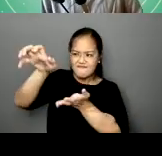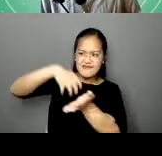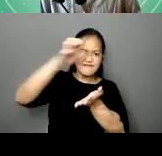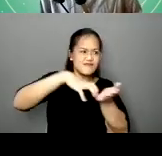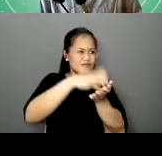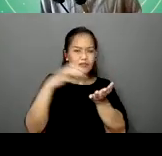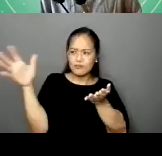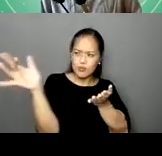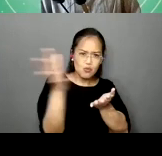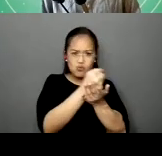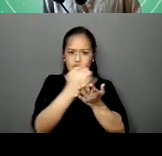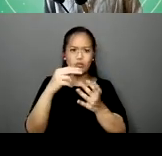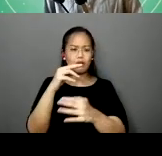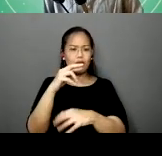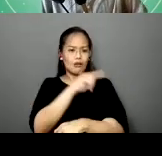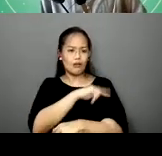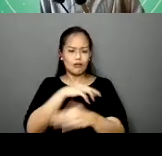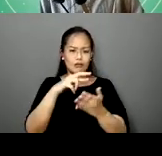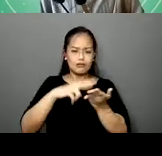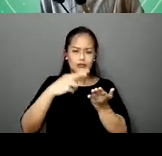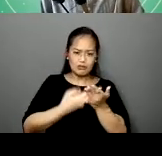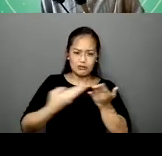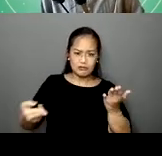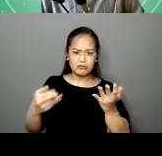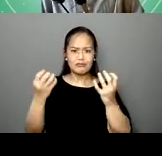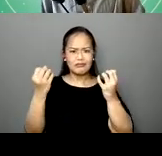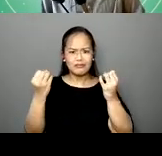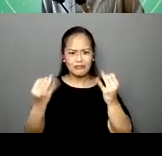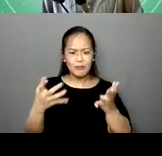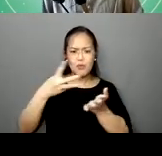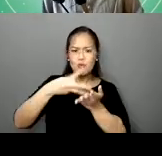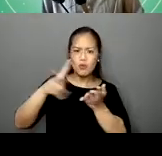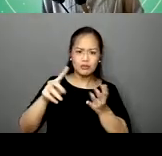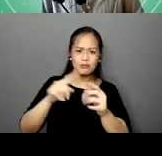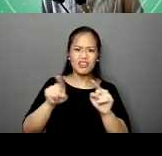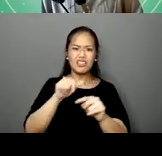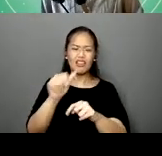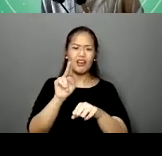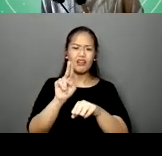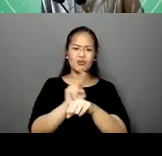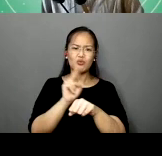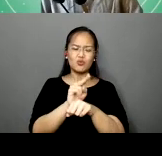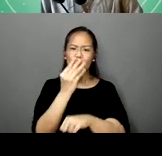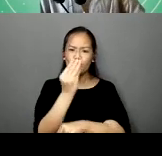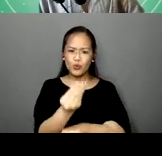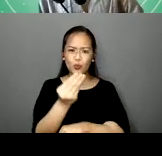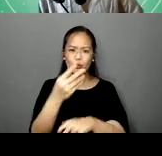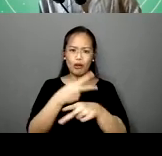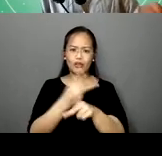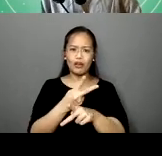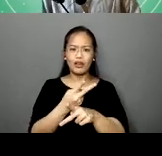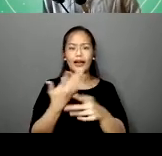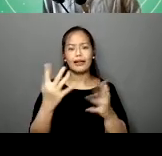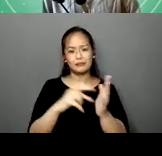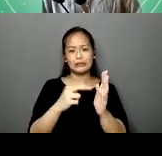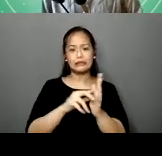that there will come a point where there is no longer any resources to draw from. And this is kind of the most obvious and clear example of